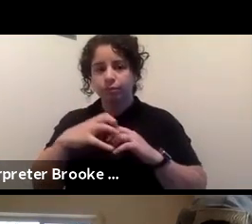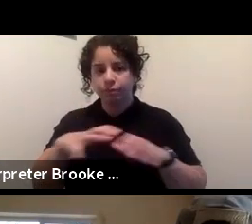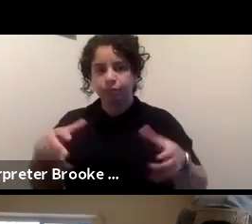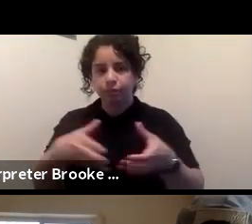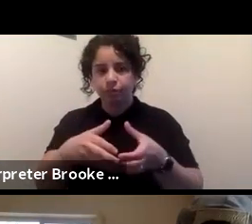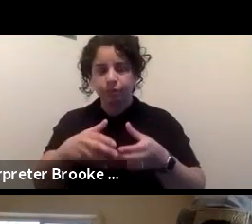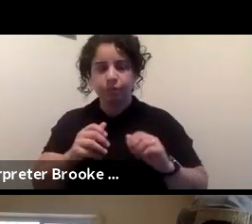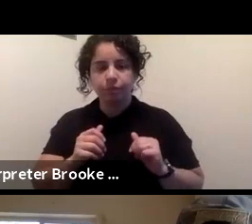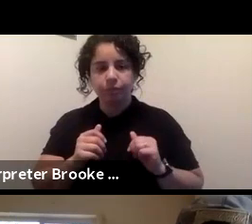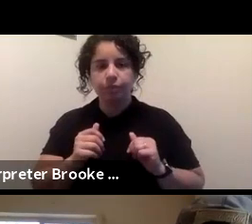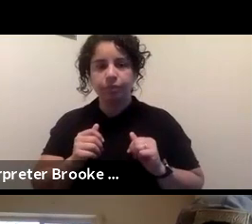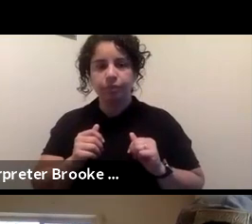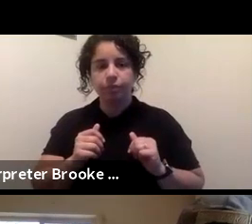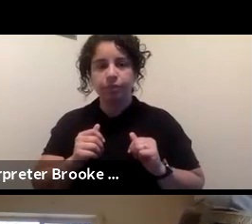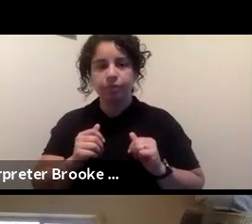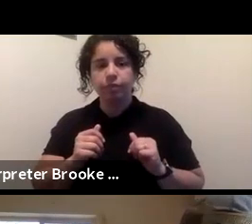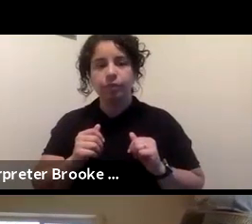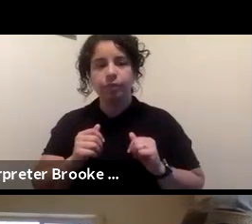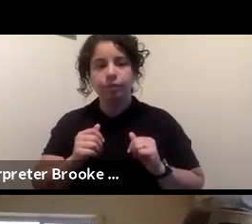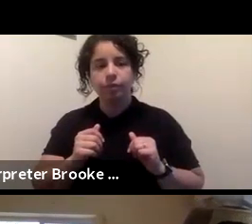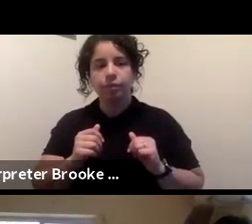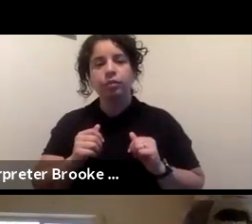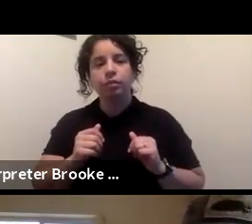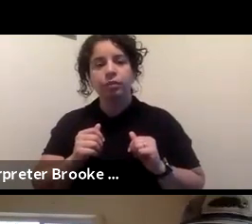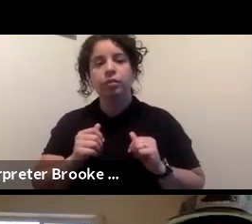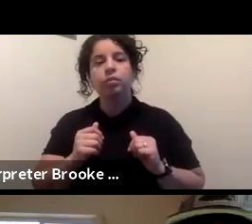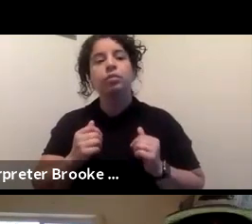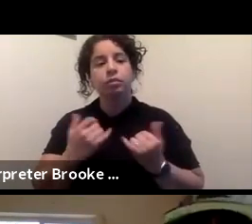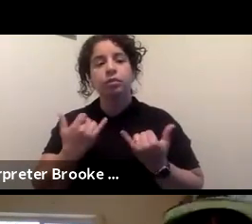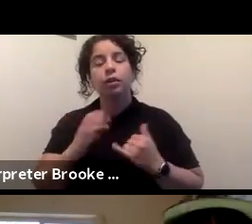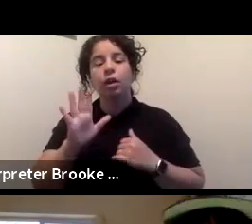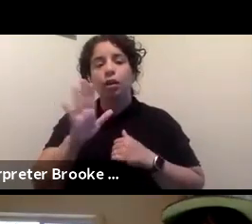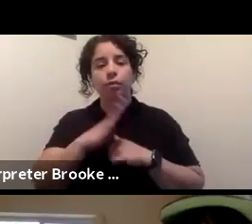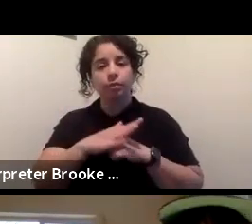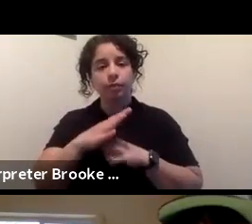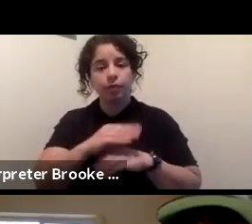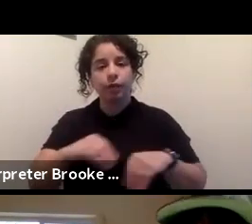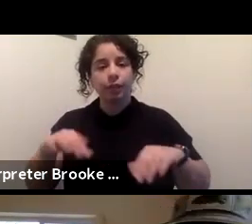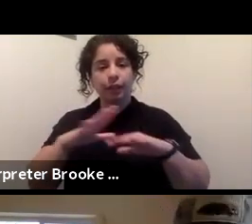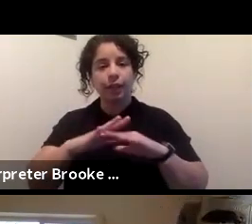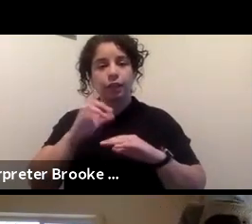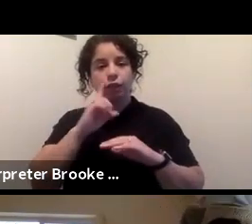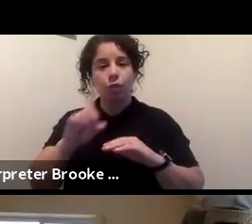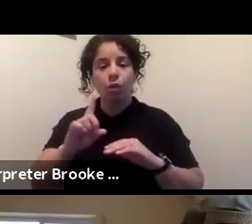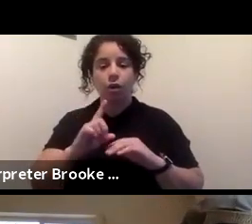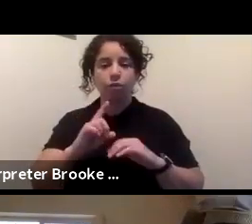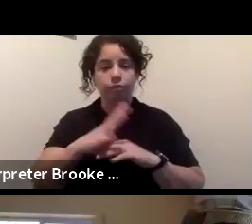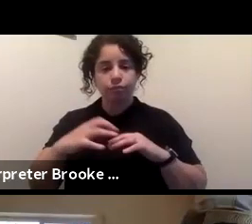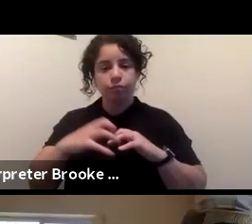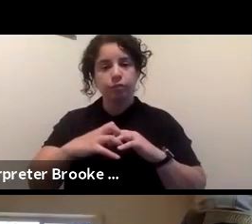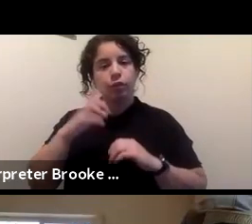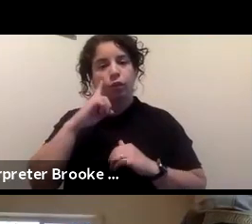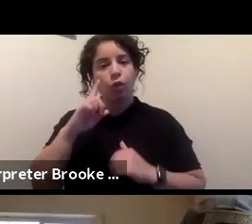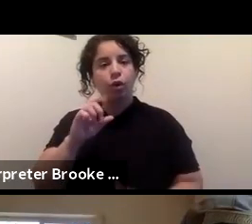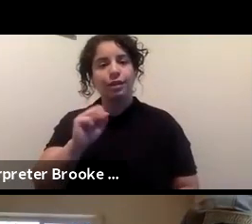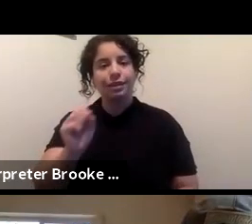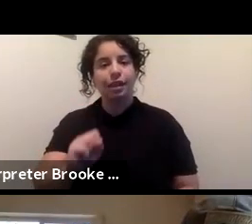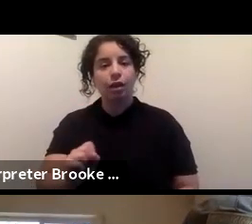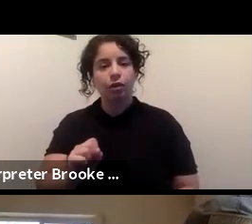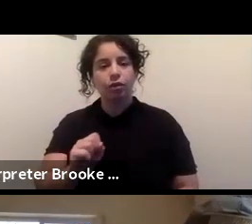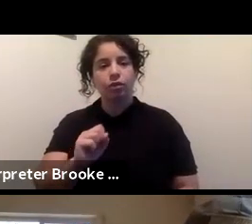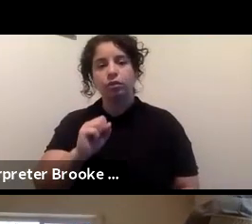Specifically, I'm situated on the lands of the First Peoples of Seattle, the